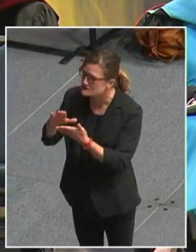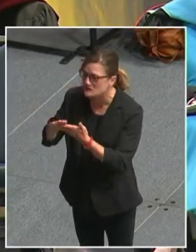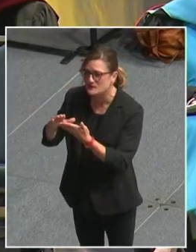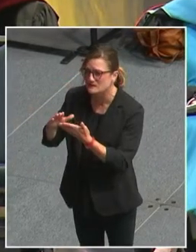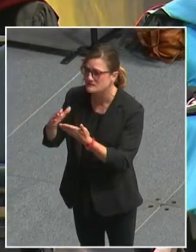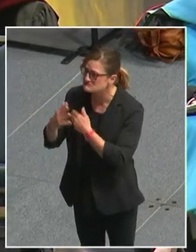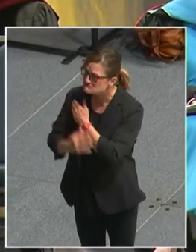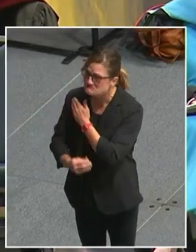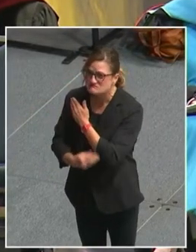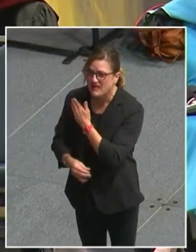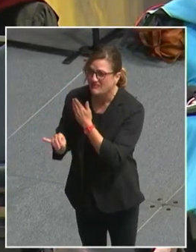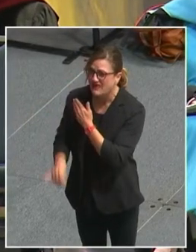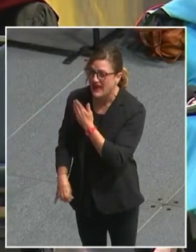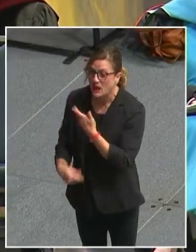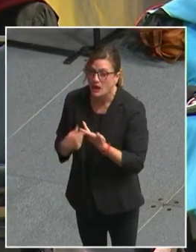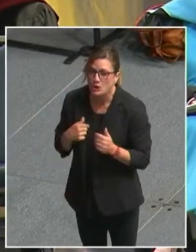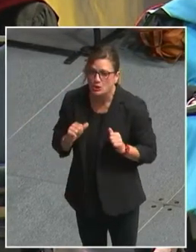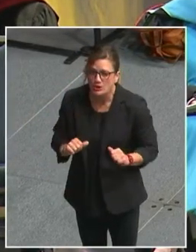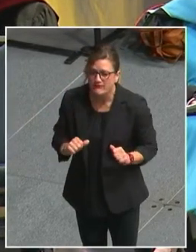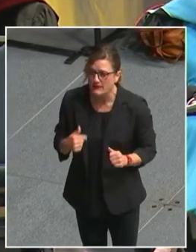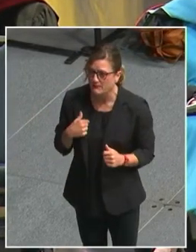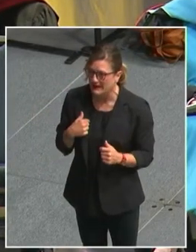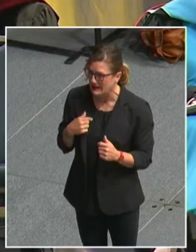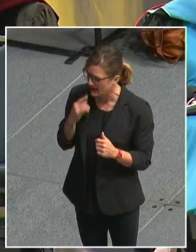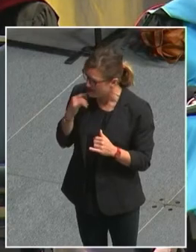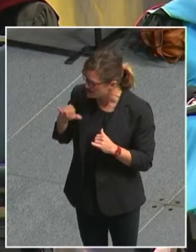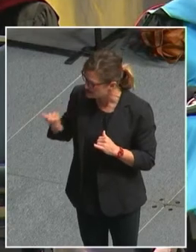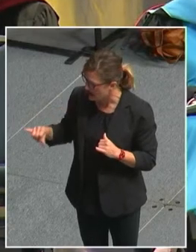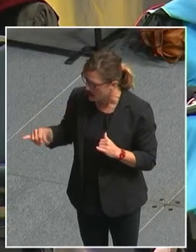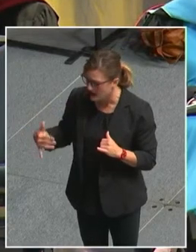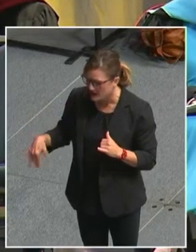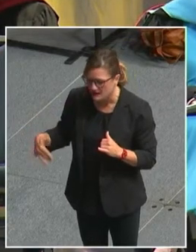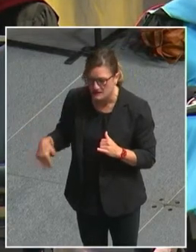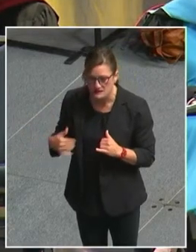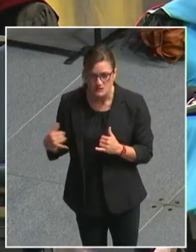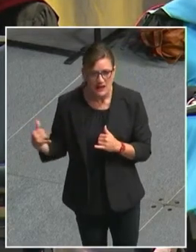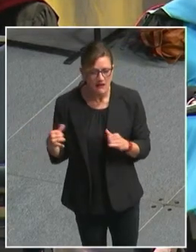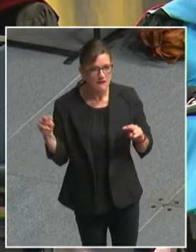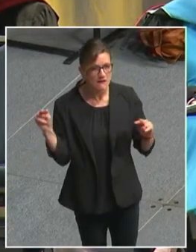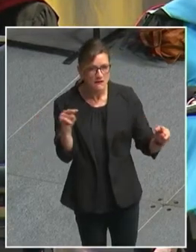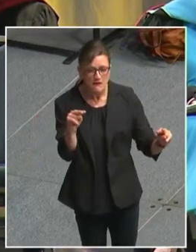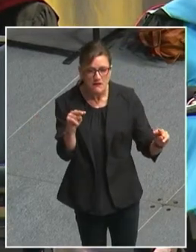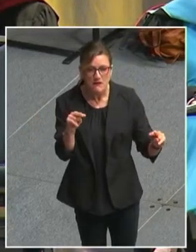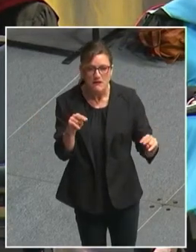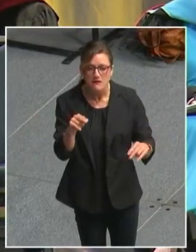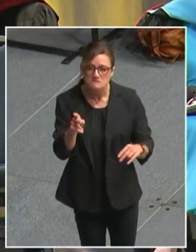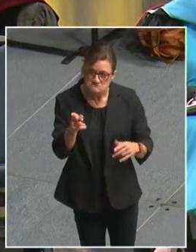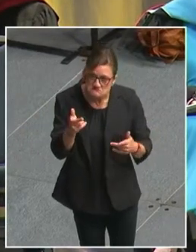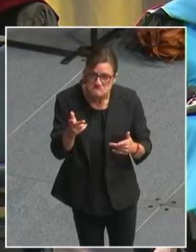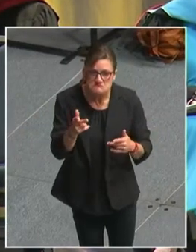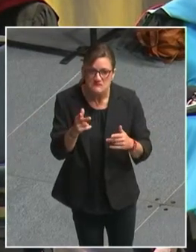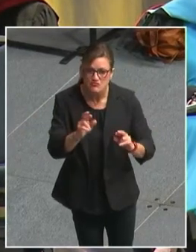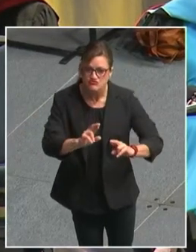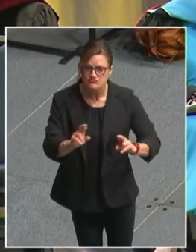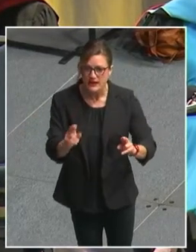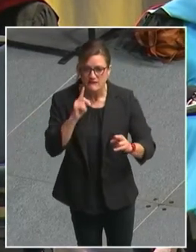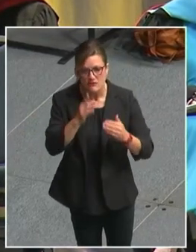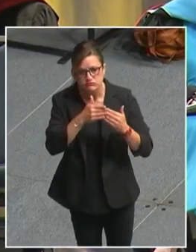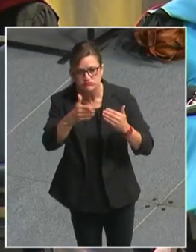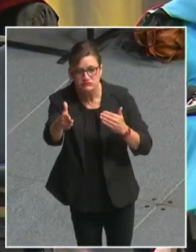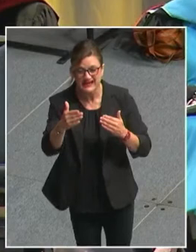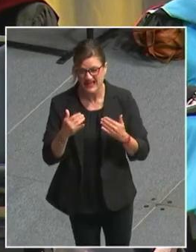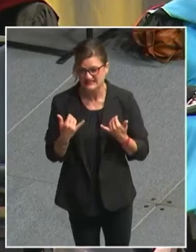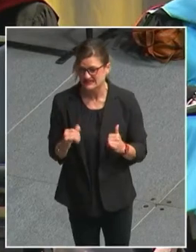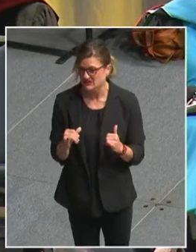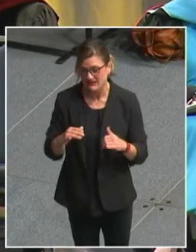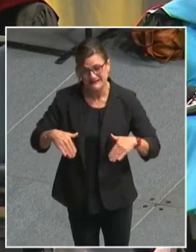I then turn around, and I see myself at 24, with a long way to go, not being able to work yet,